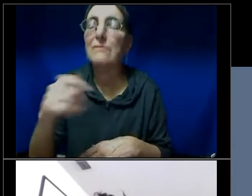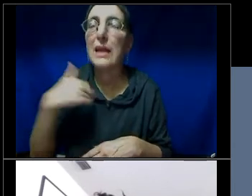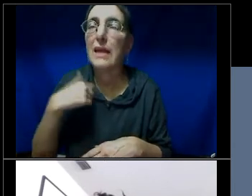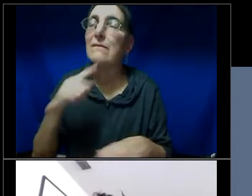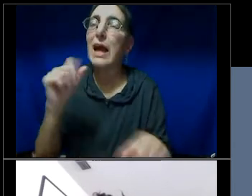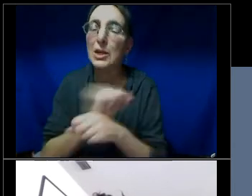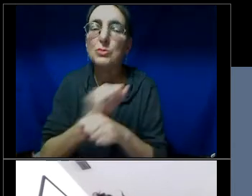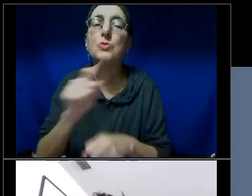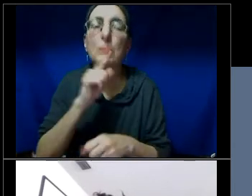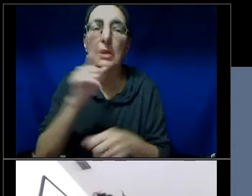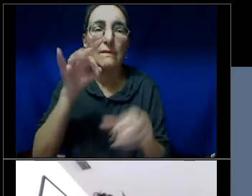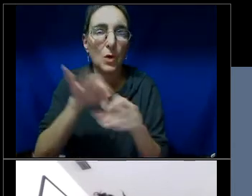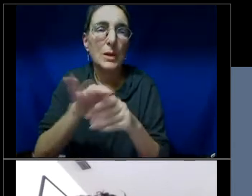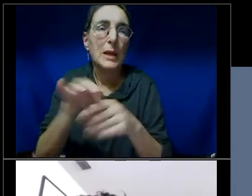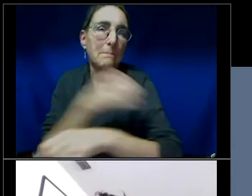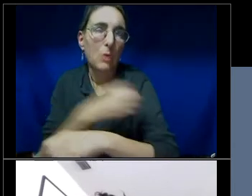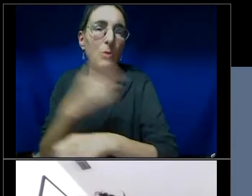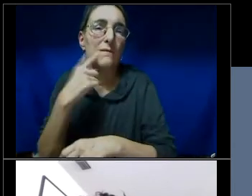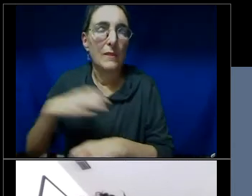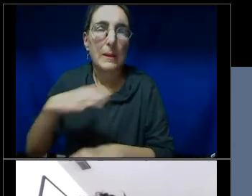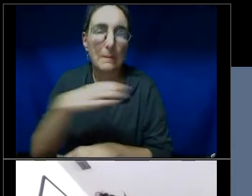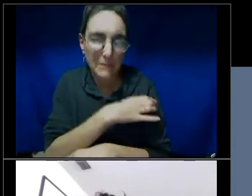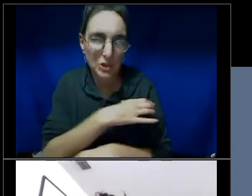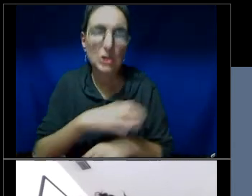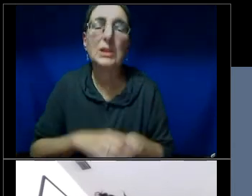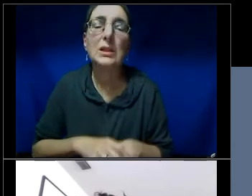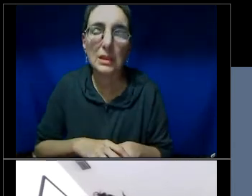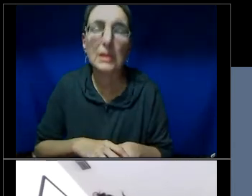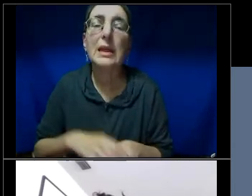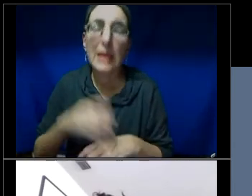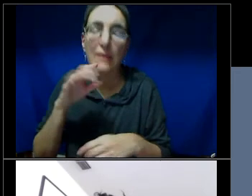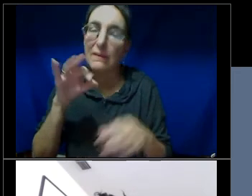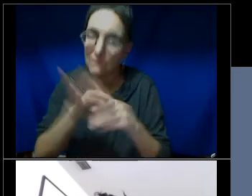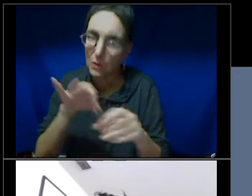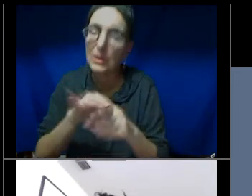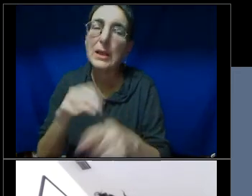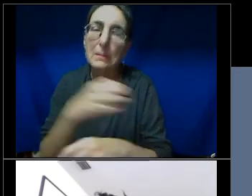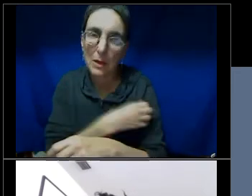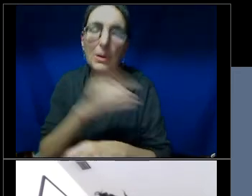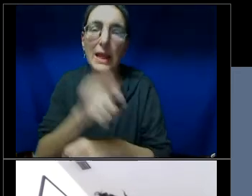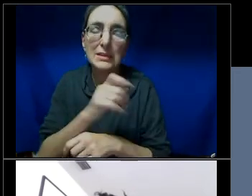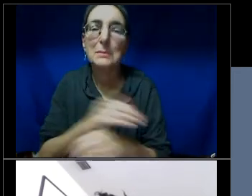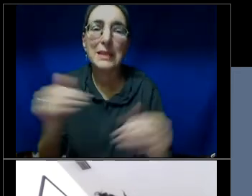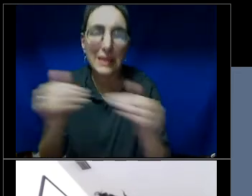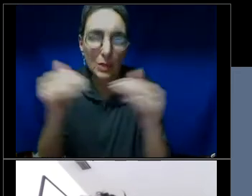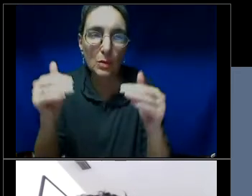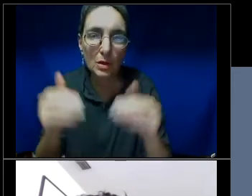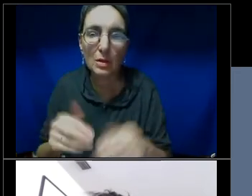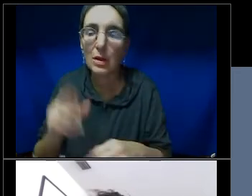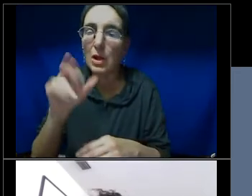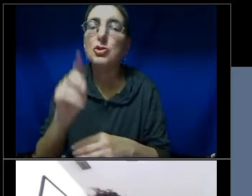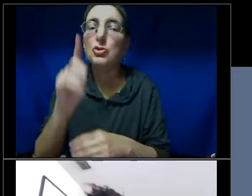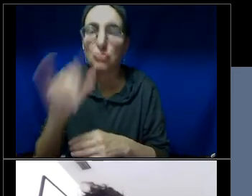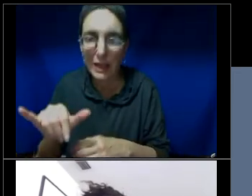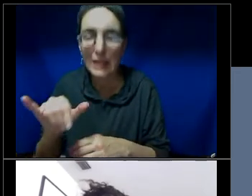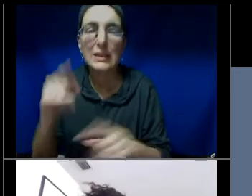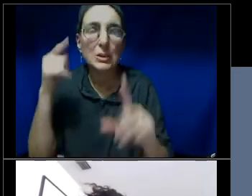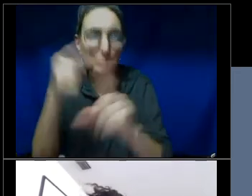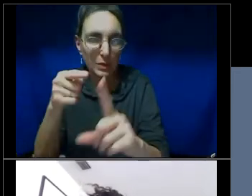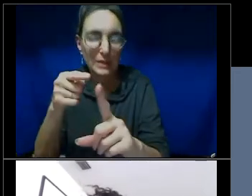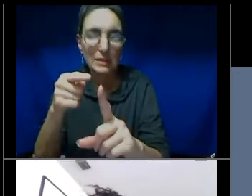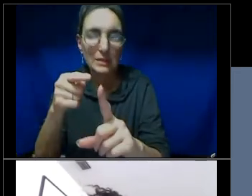being created. And the voting power to me would seem equal. It wouldn't be, to Randy's point, this 1 to 60 paradigm that keeps happening even